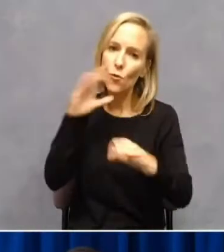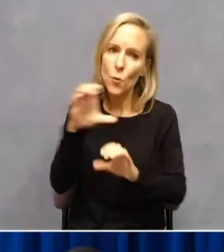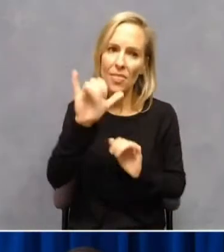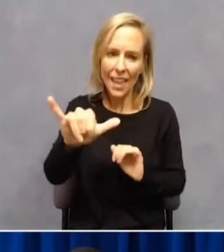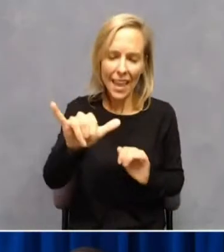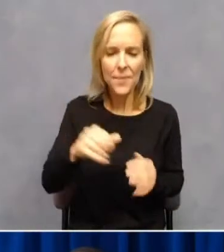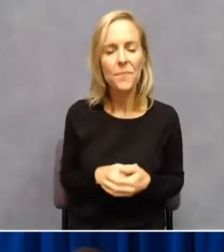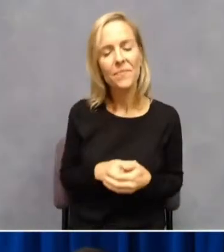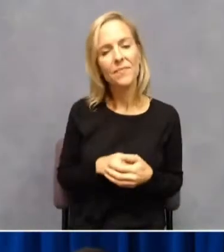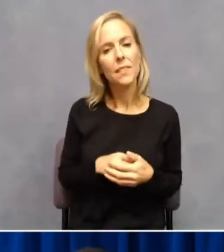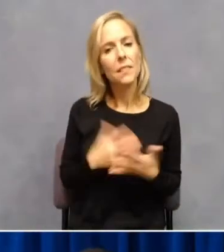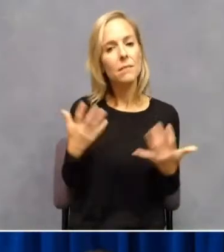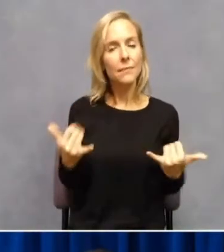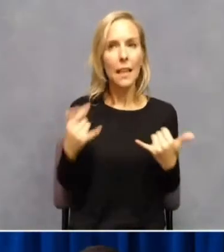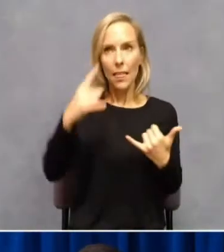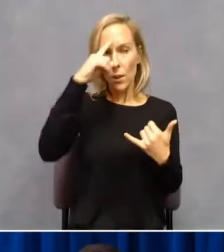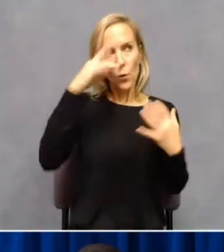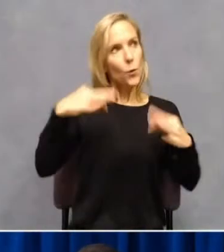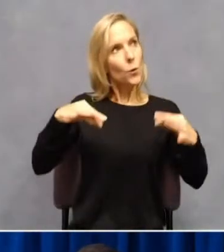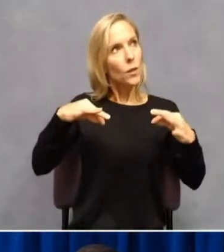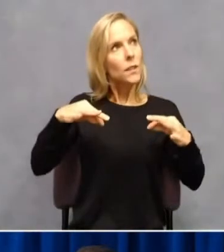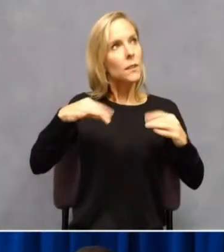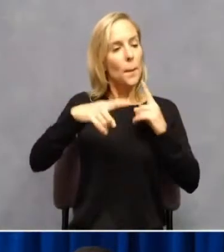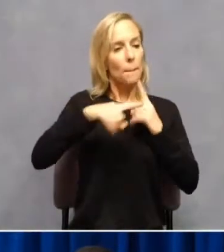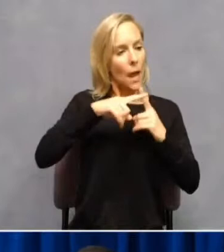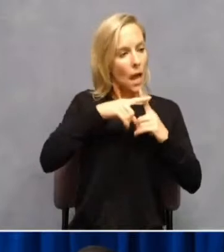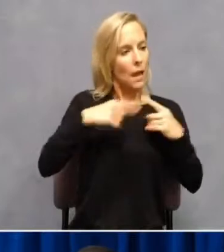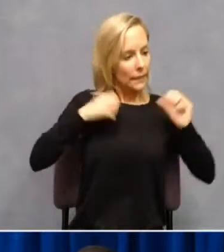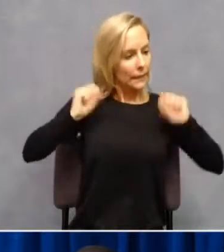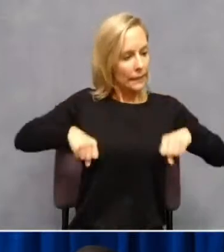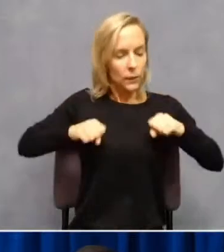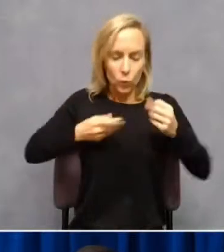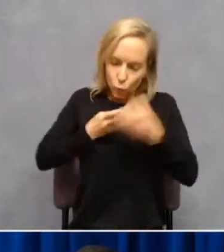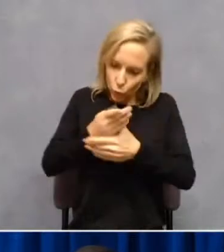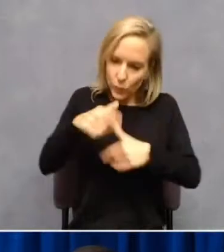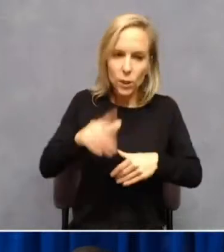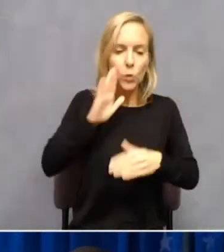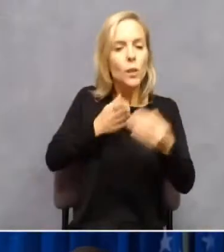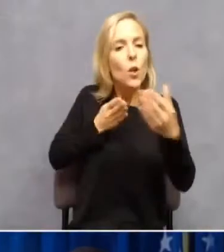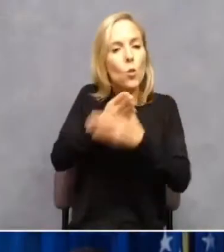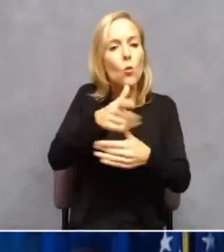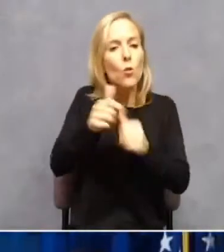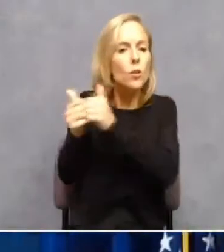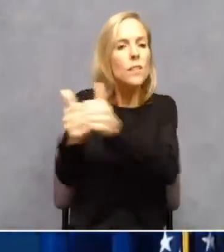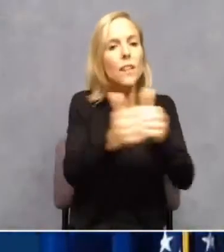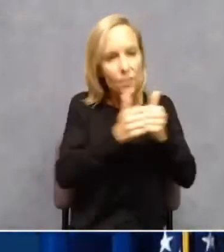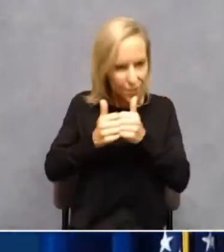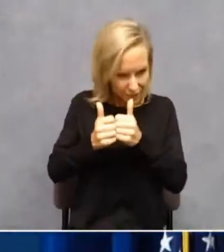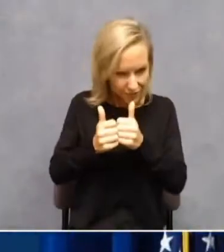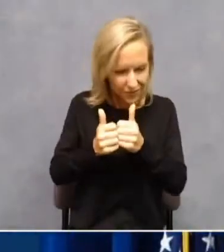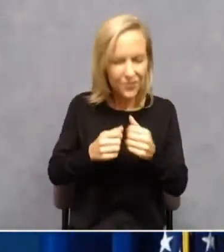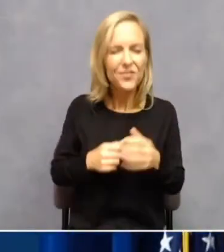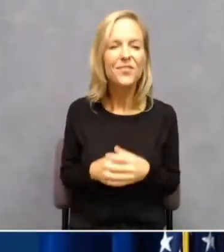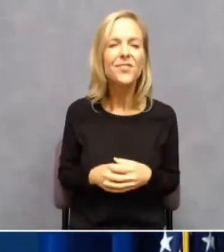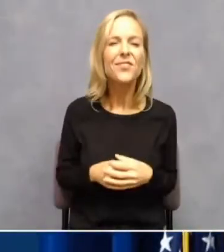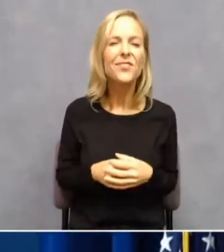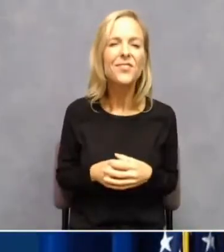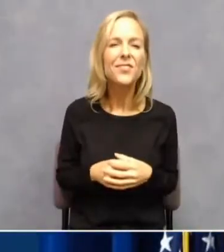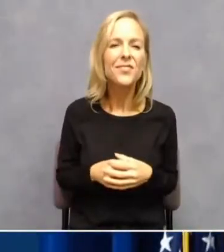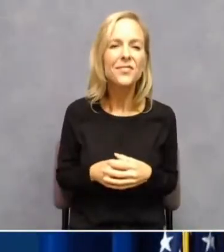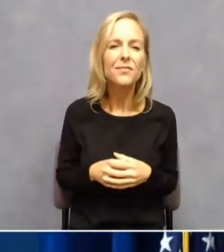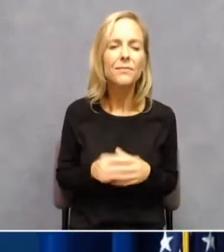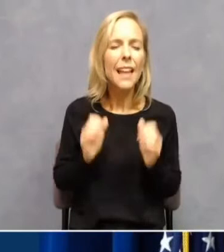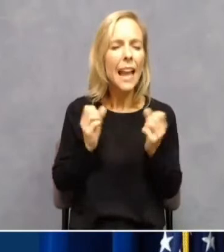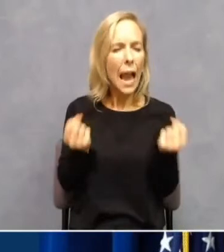stay positive because we're going to get through this, and we're going to get through this together. But how many